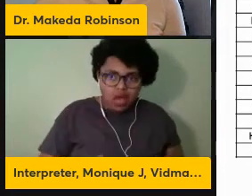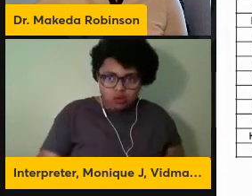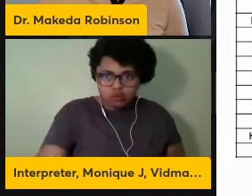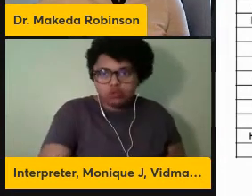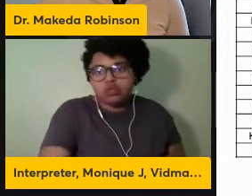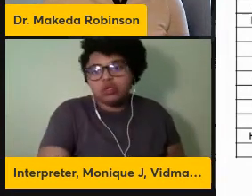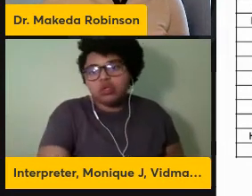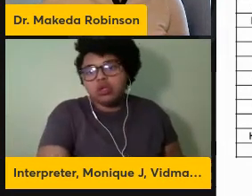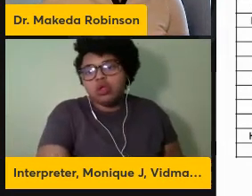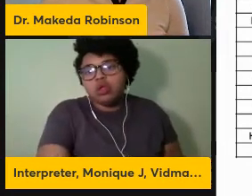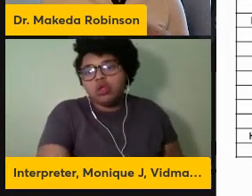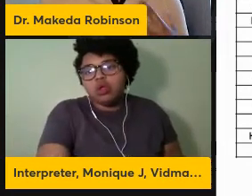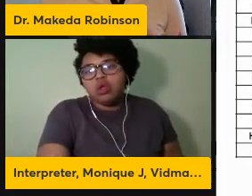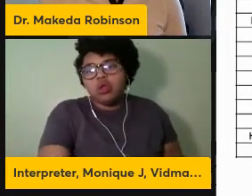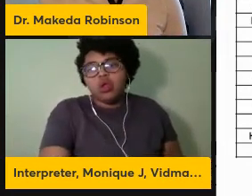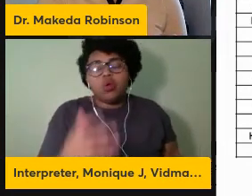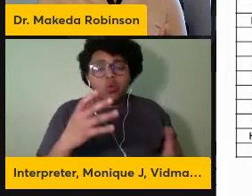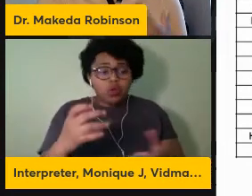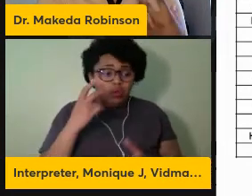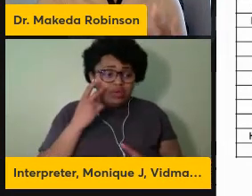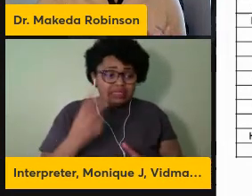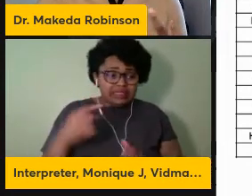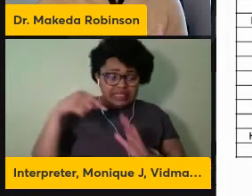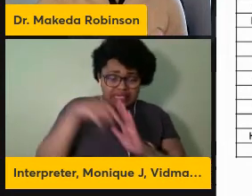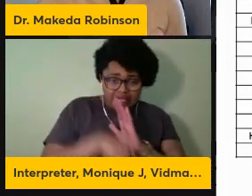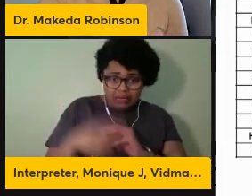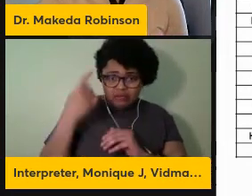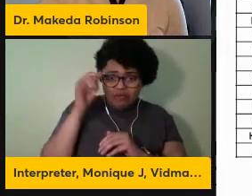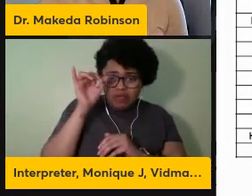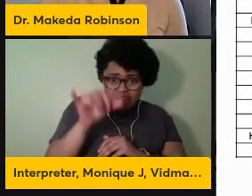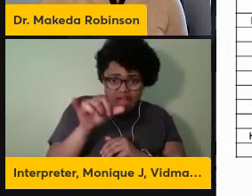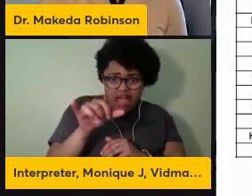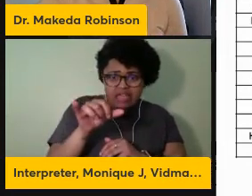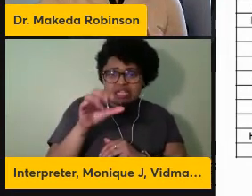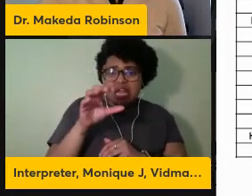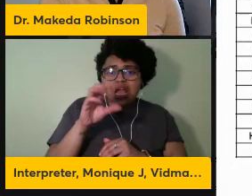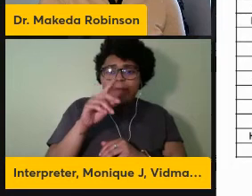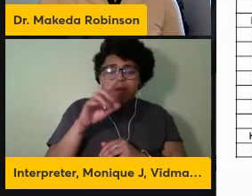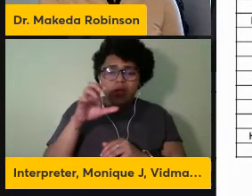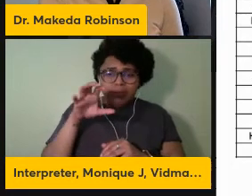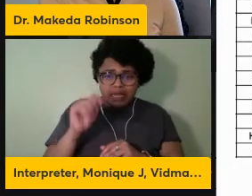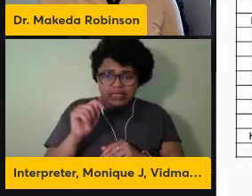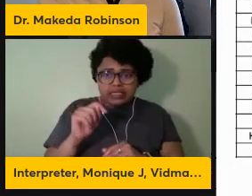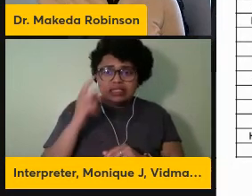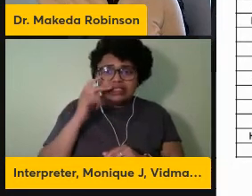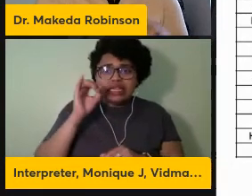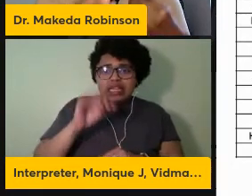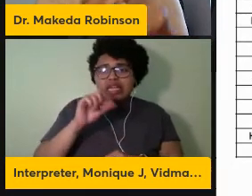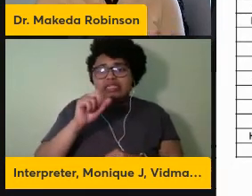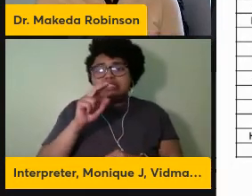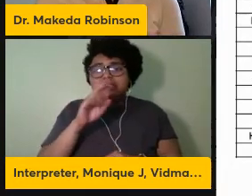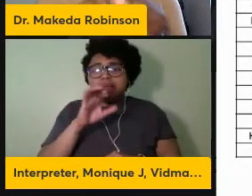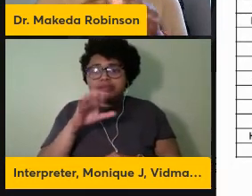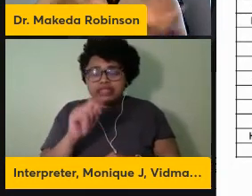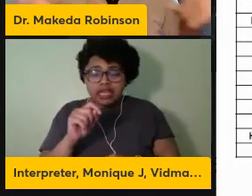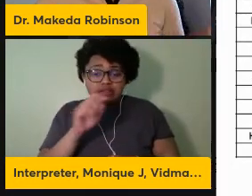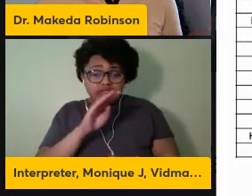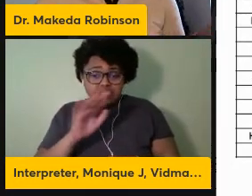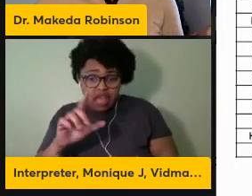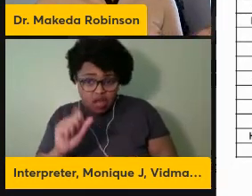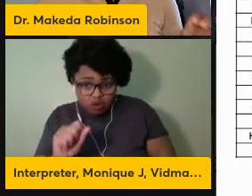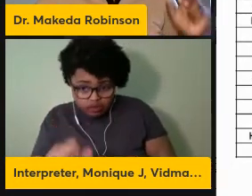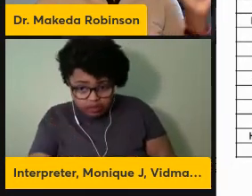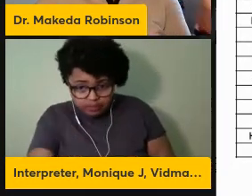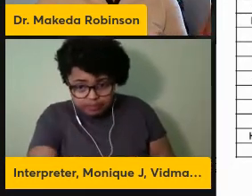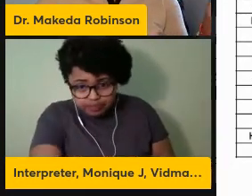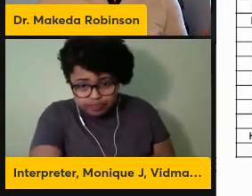this myeloid compartment to look at this specific subset of cells, these MDSCs, which within that subset has 2